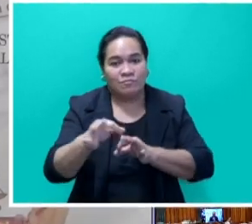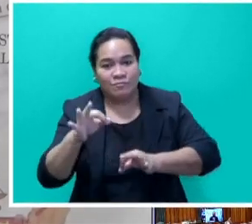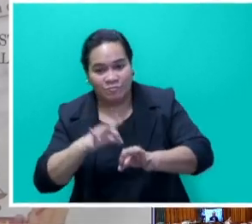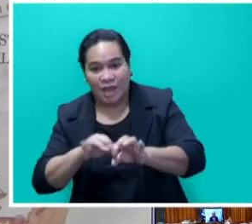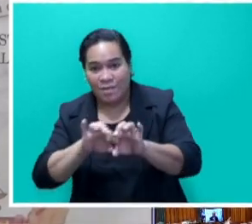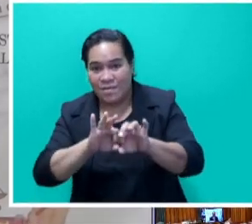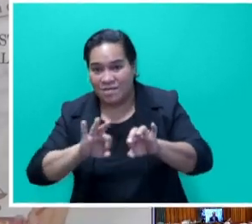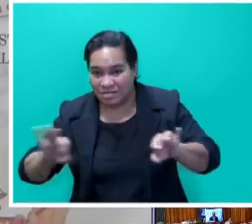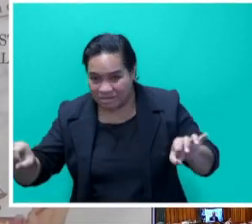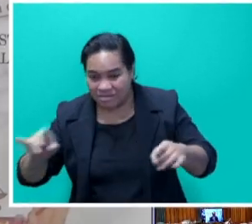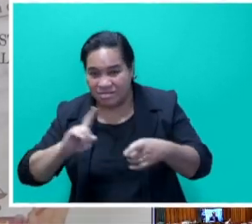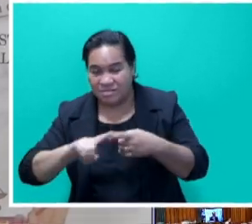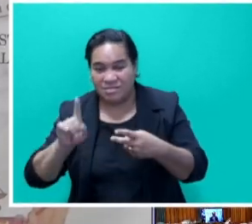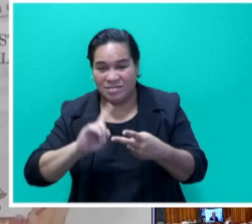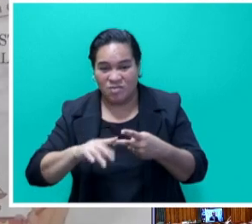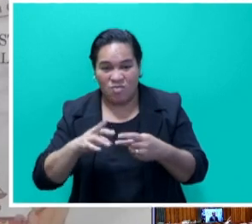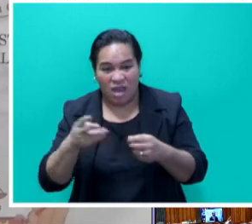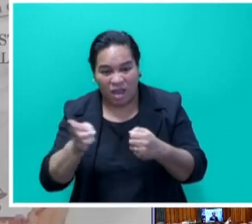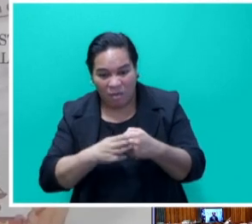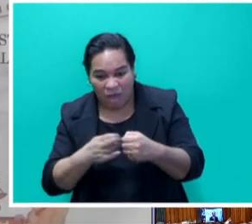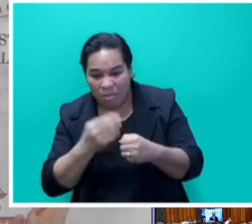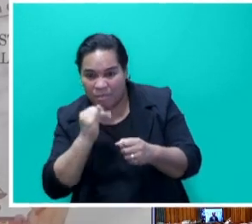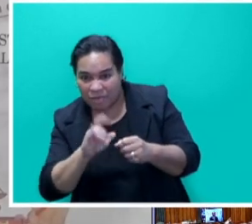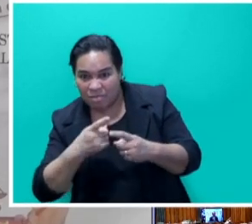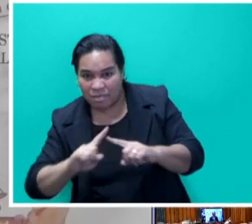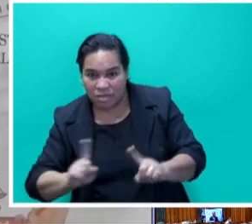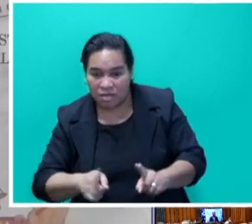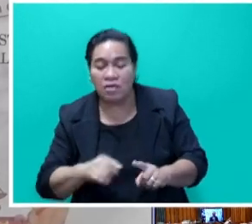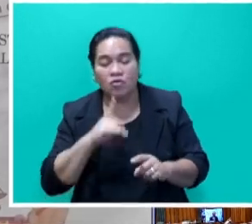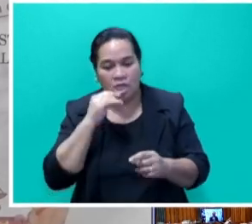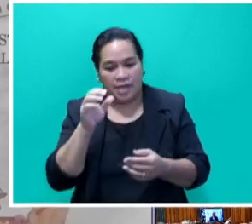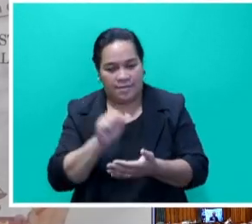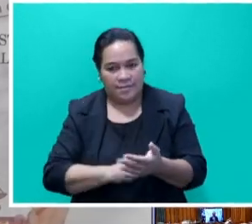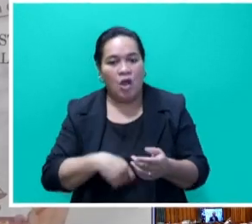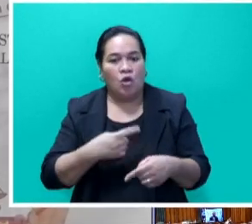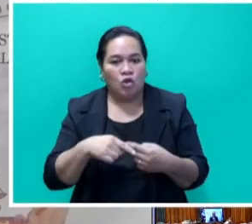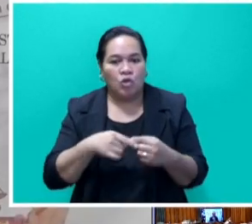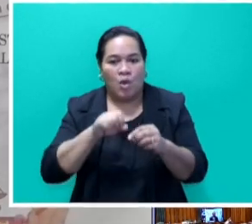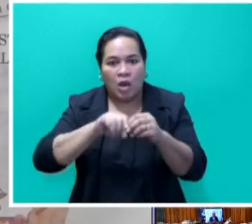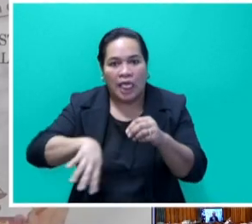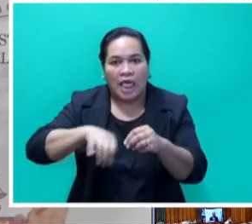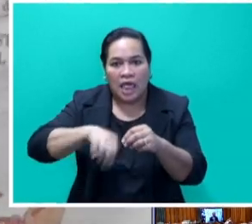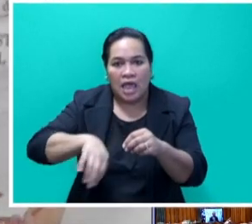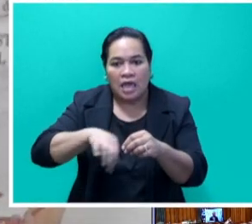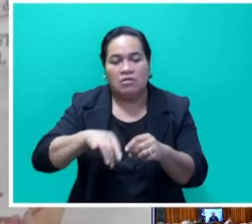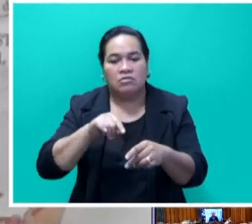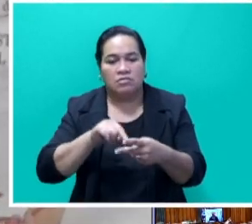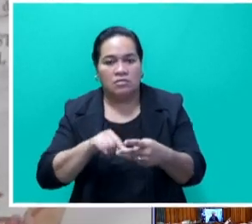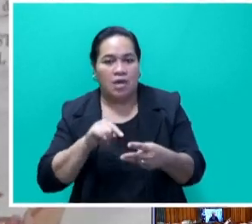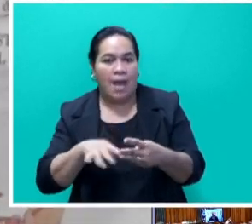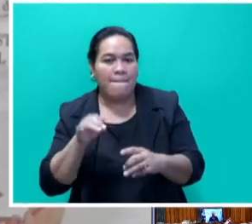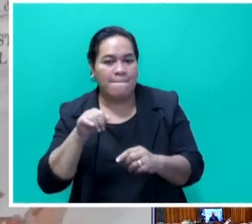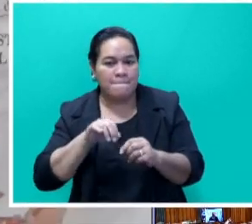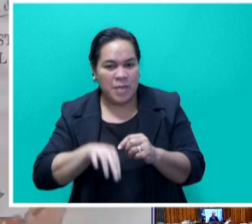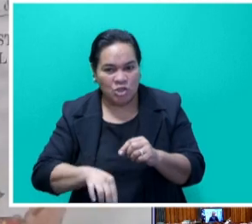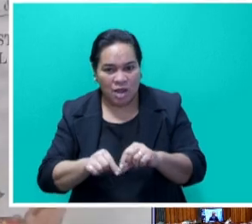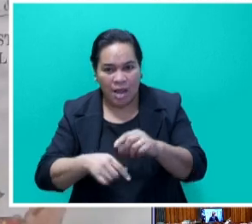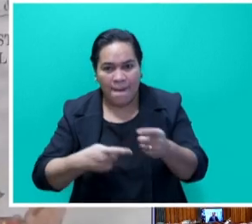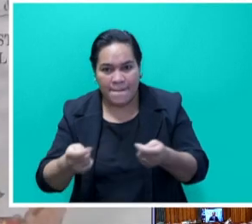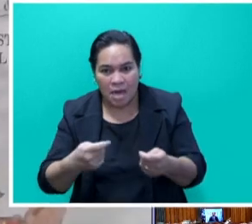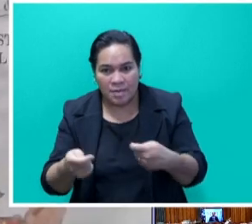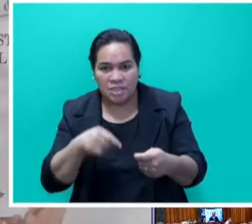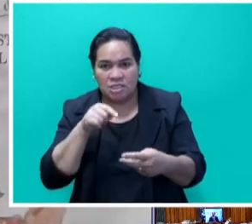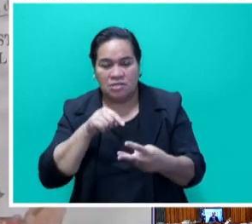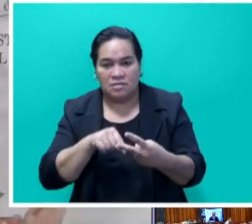the repair of leaking service pipes, continuation of leak detection works, pressure management through the installation of